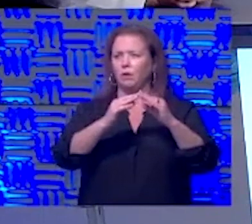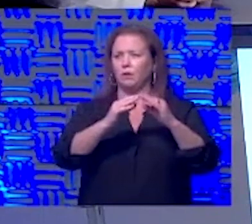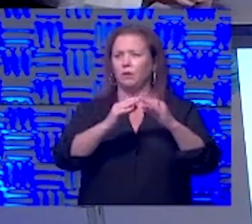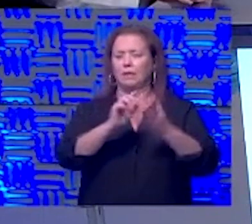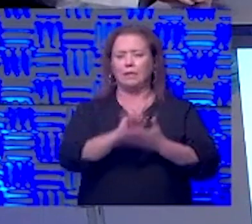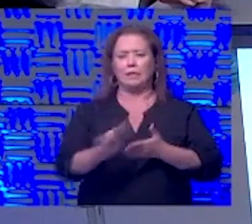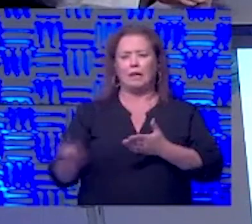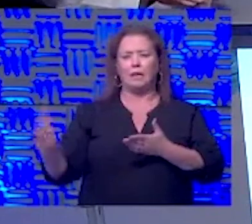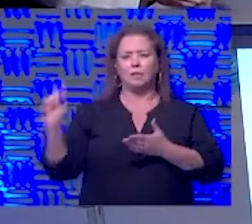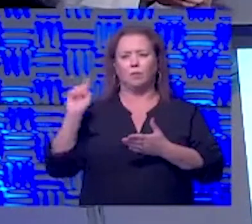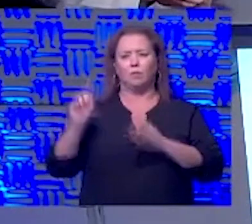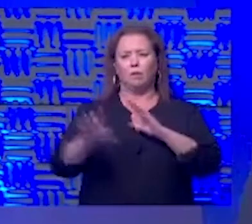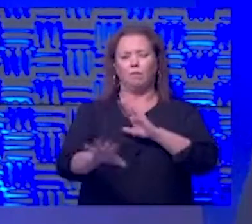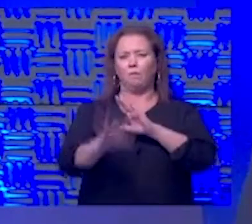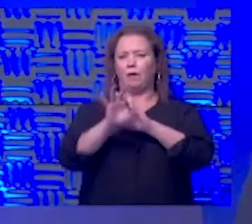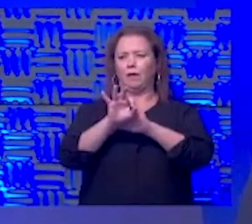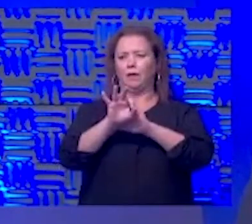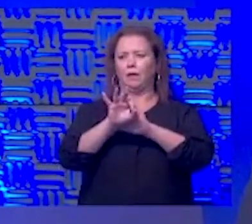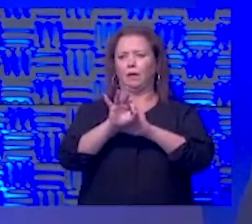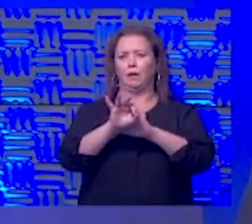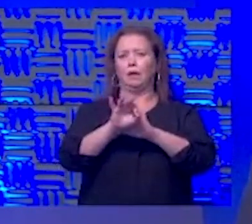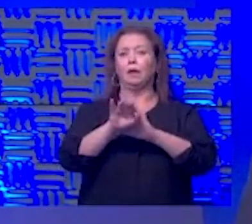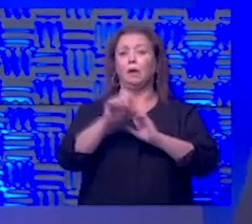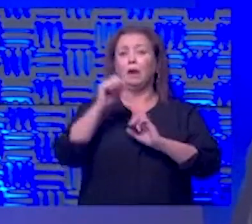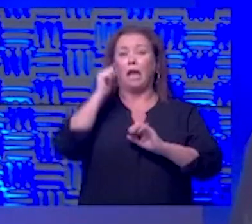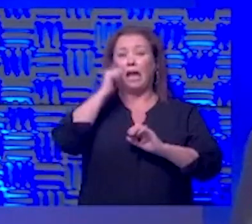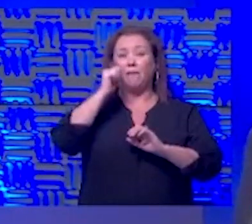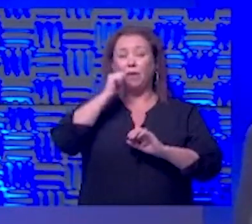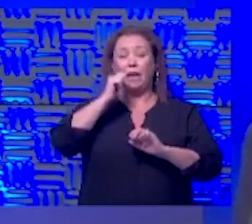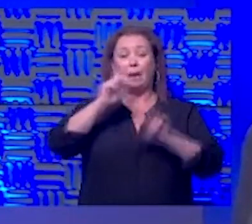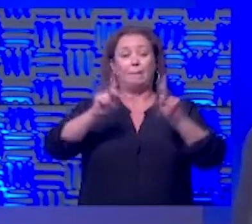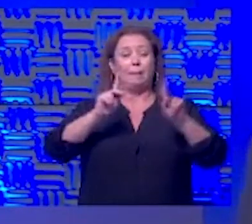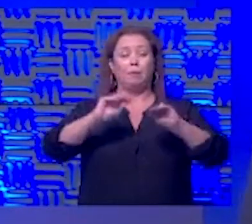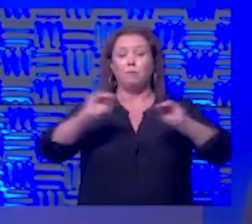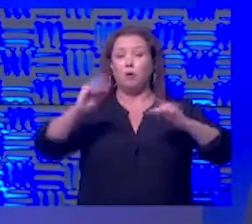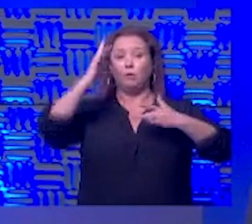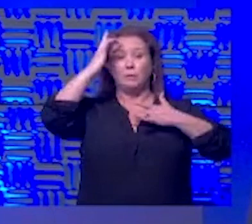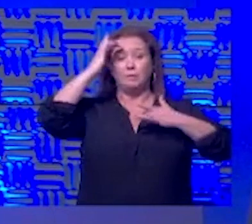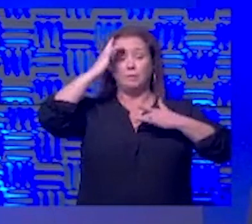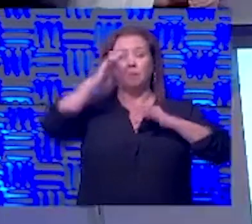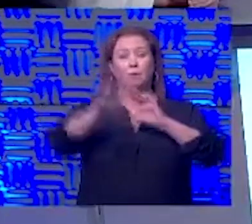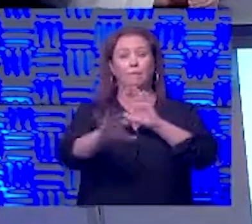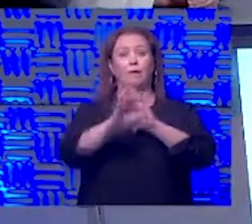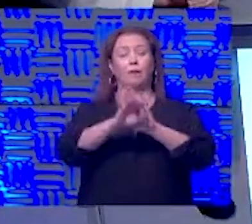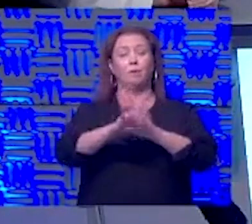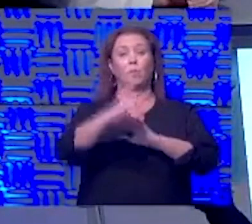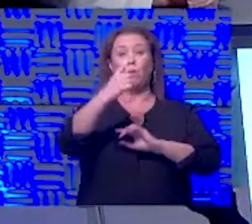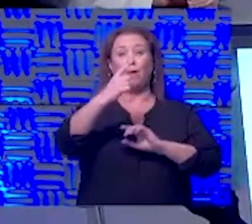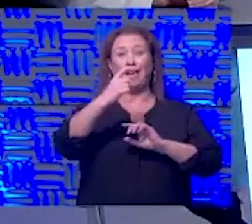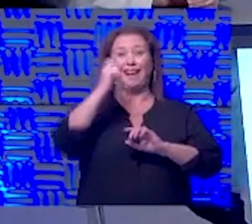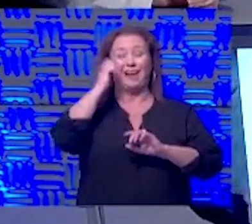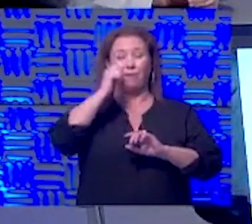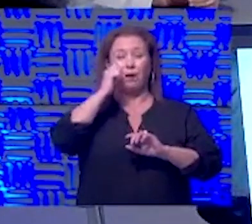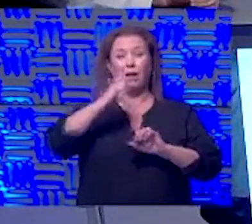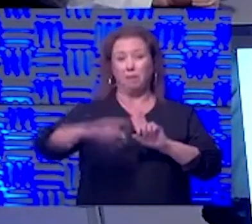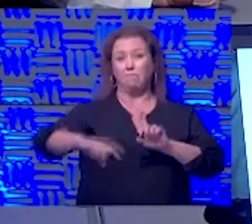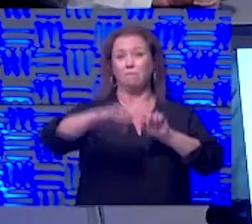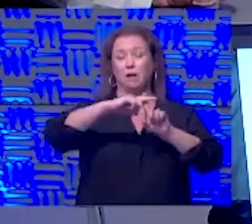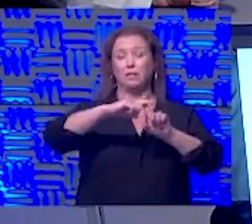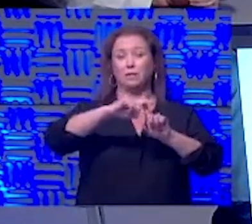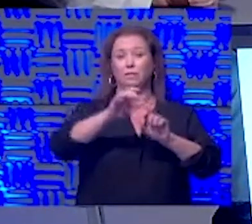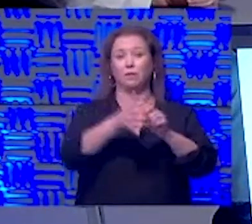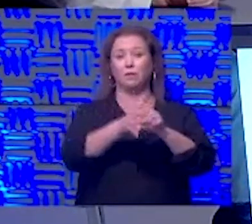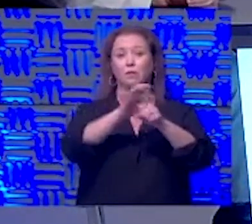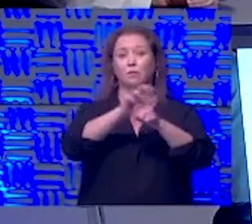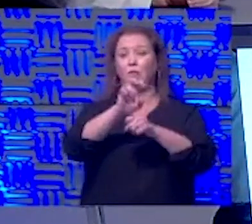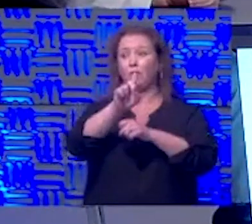find? last week, we were finding just over 1 a day Yeah, of so- people who had no symptoms. Right. So, and that would have been a big impact because we had a